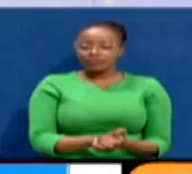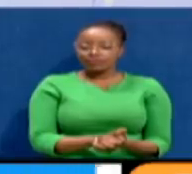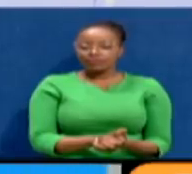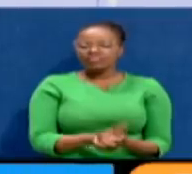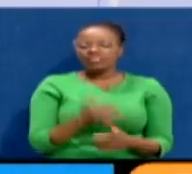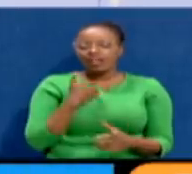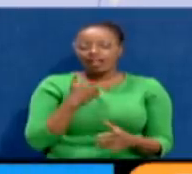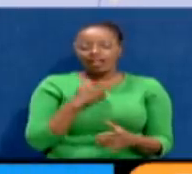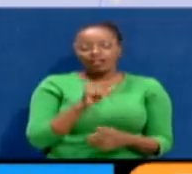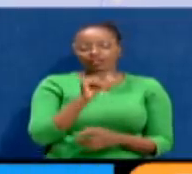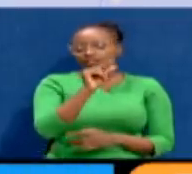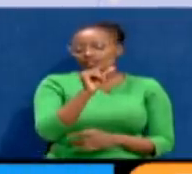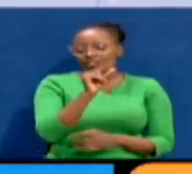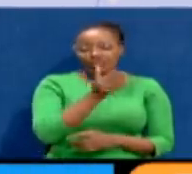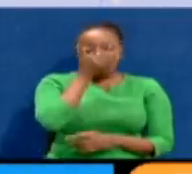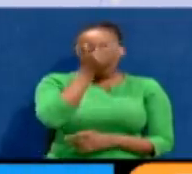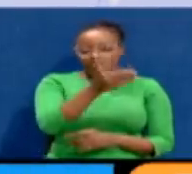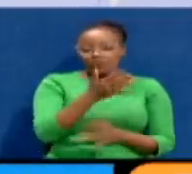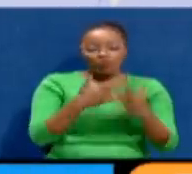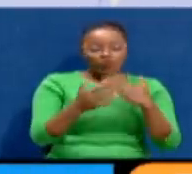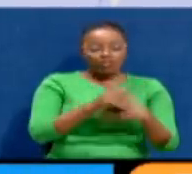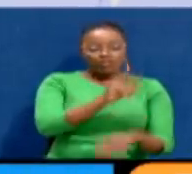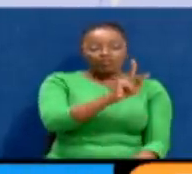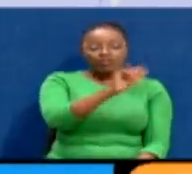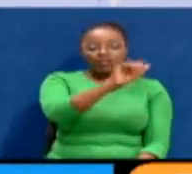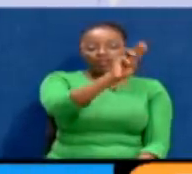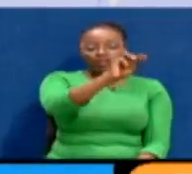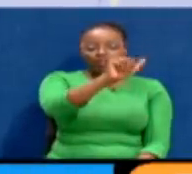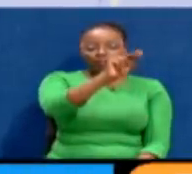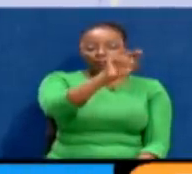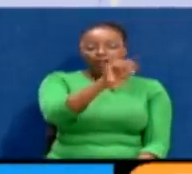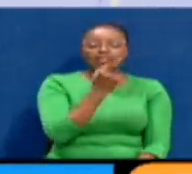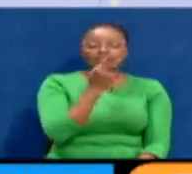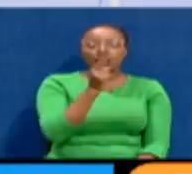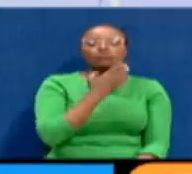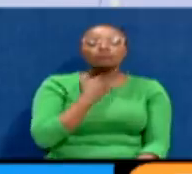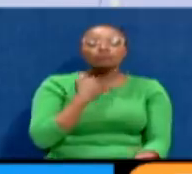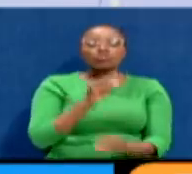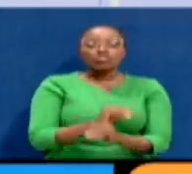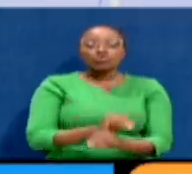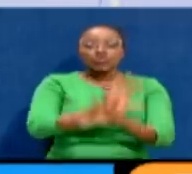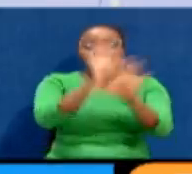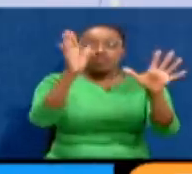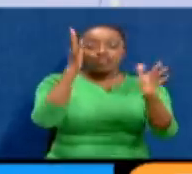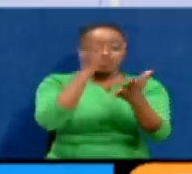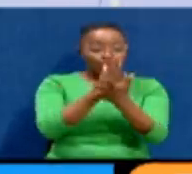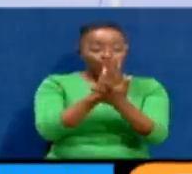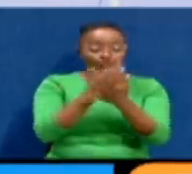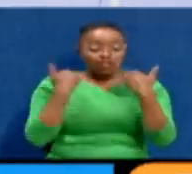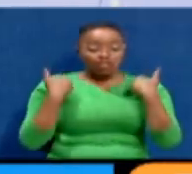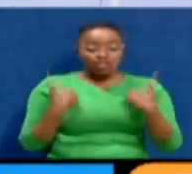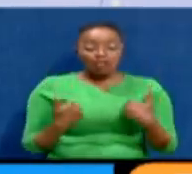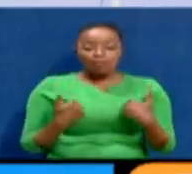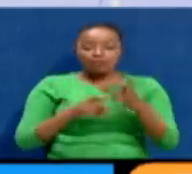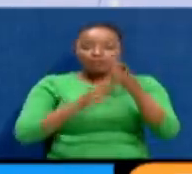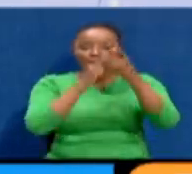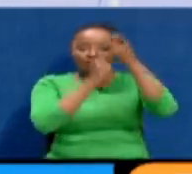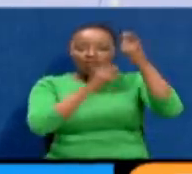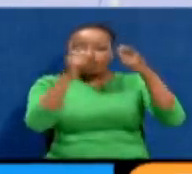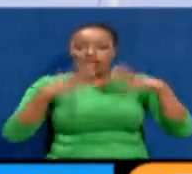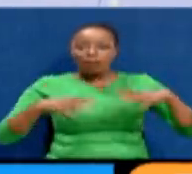Yeah, there is very little to respond to on what Kimani Ichung'wah has said. I just want to clarify that it's not true that I was covered by umbrella